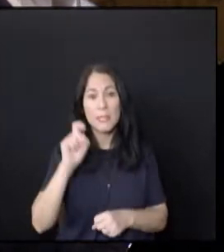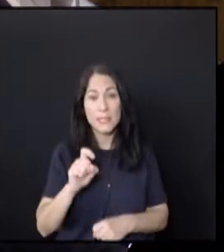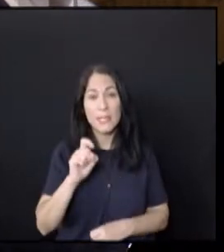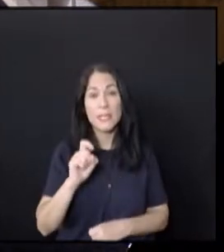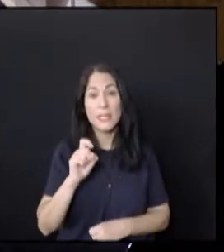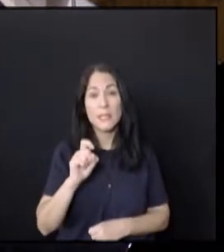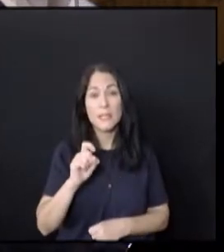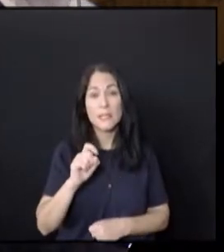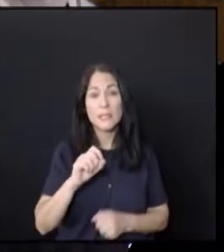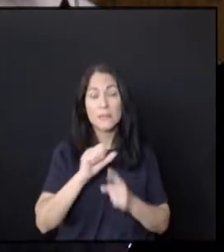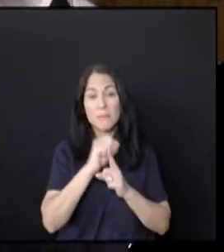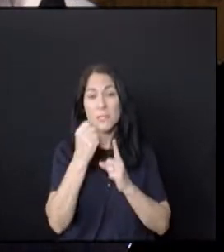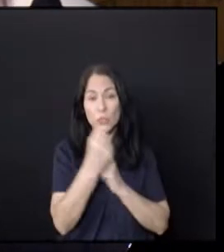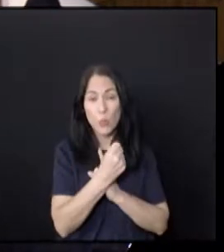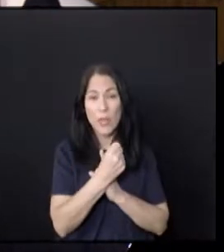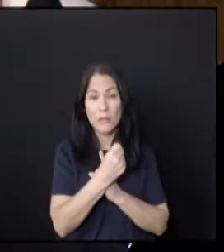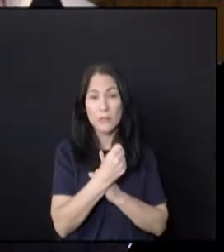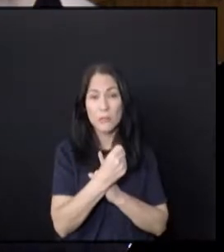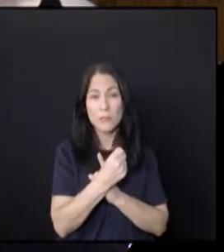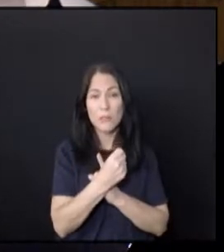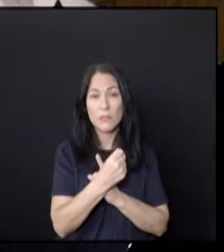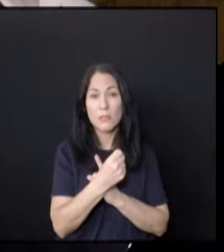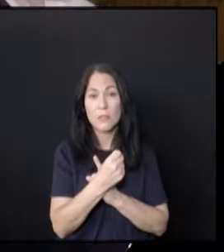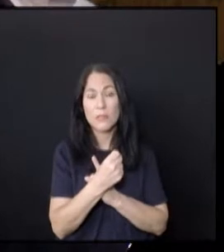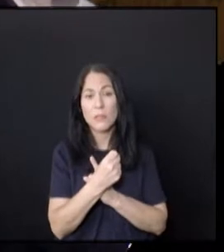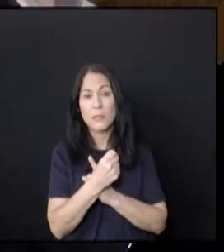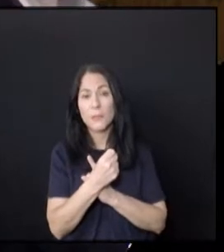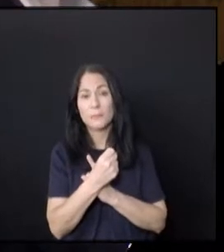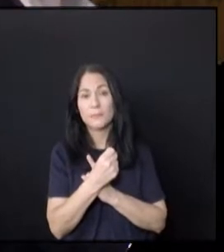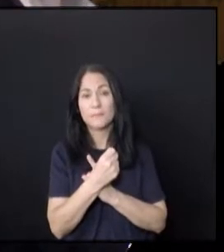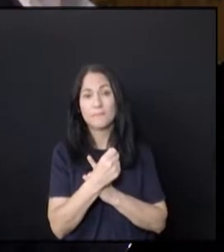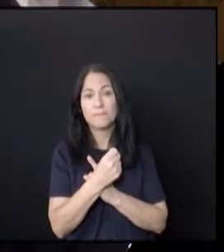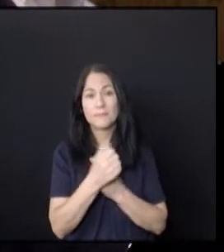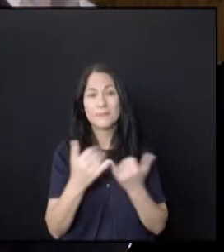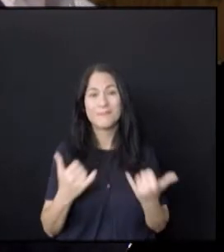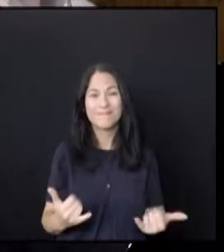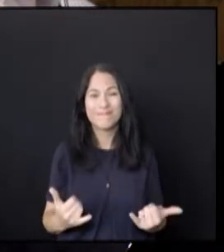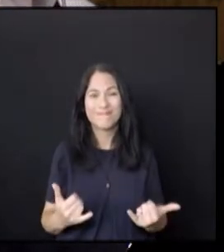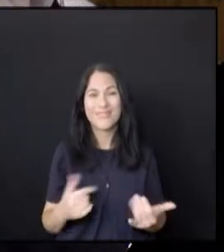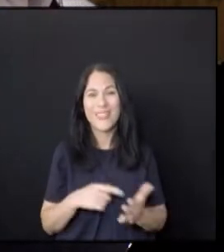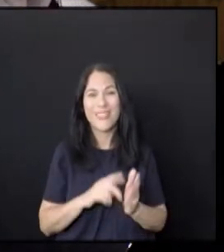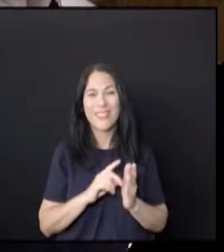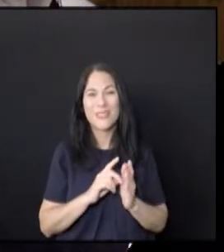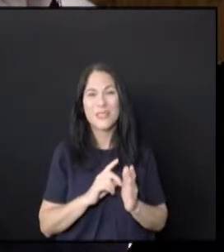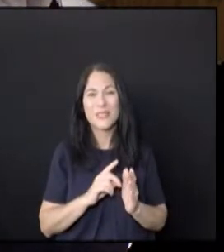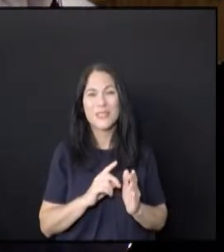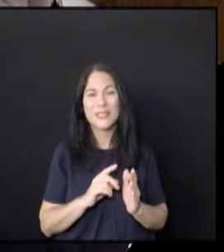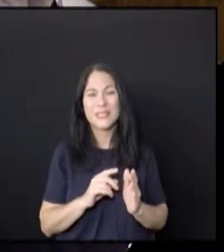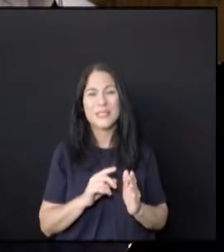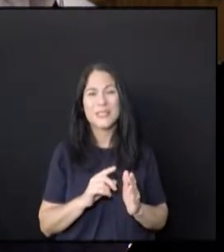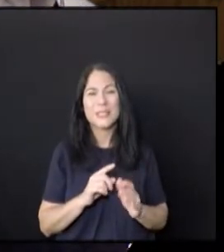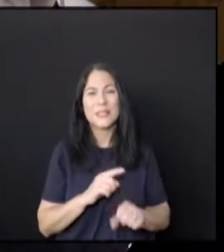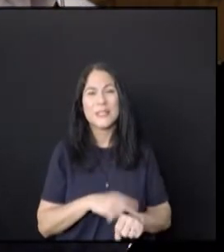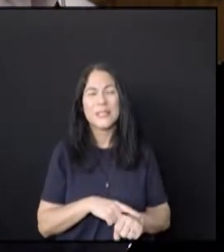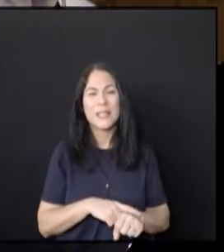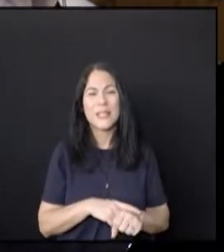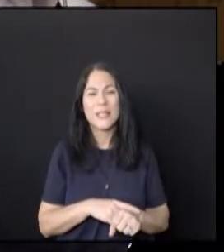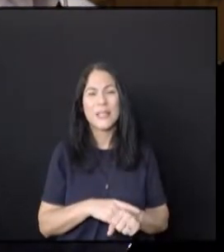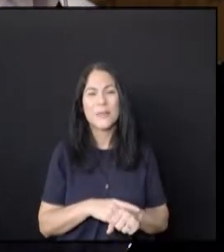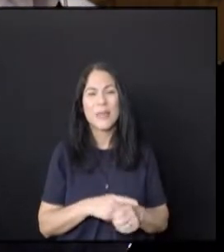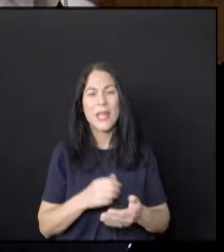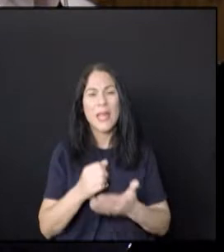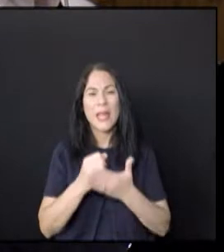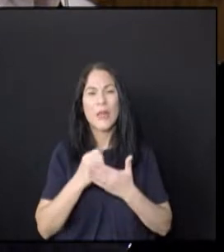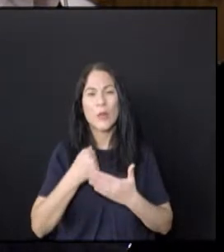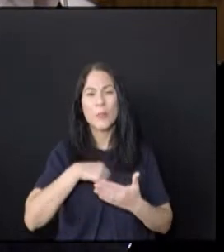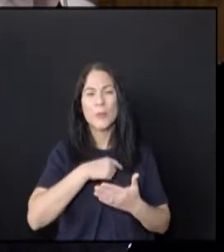Bring to mind situations. And right now in this moment, as we just kind of still our minds and try